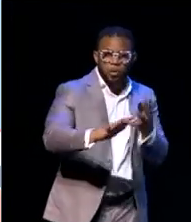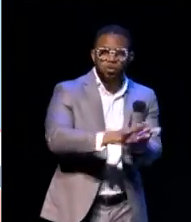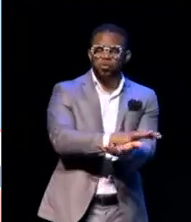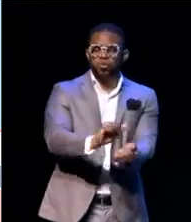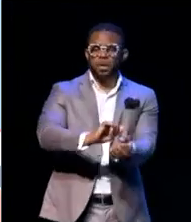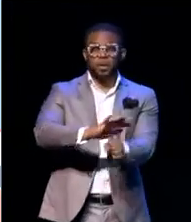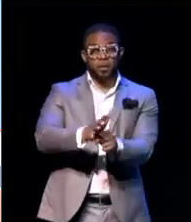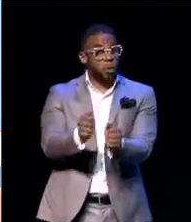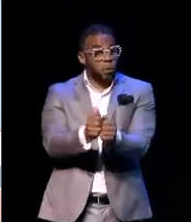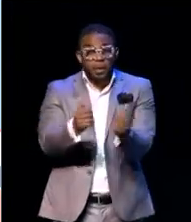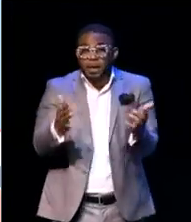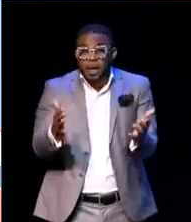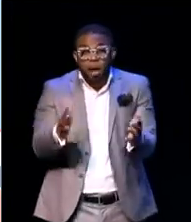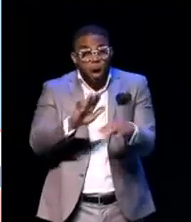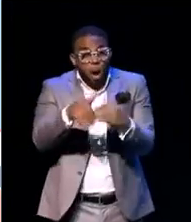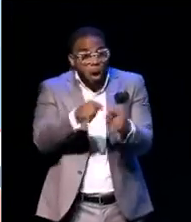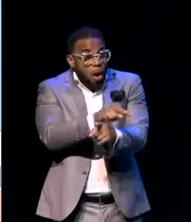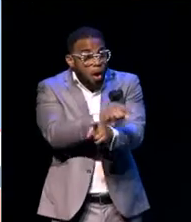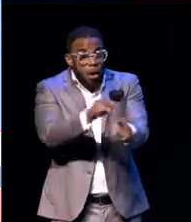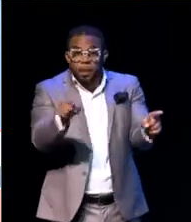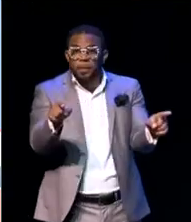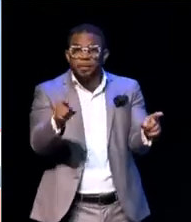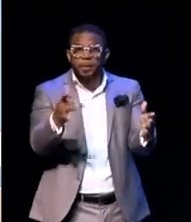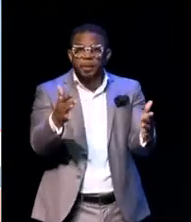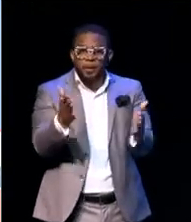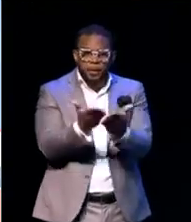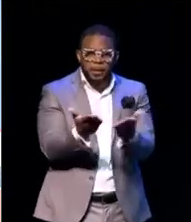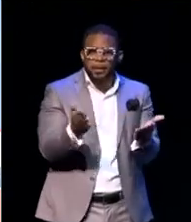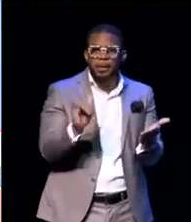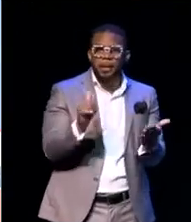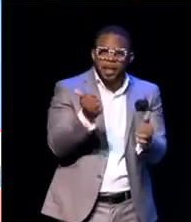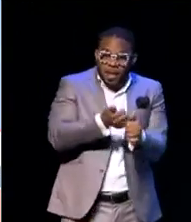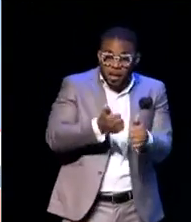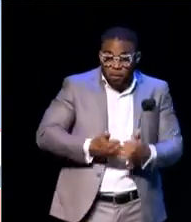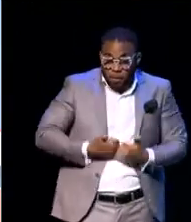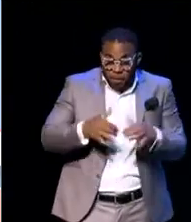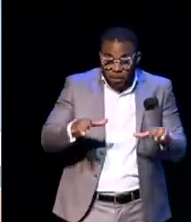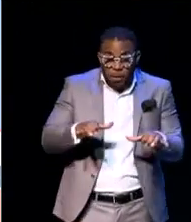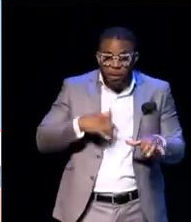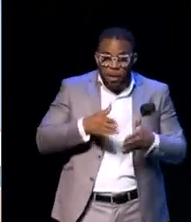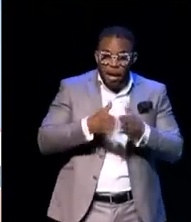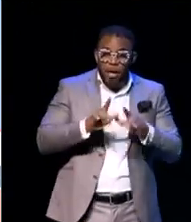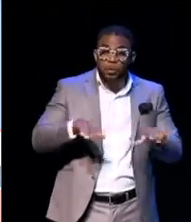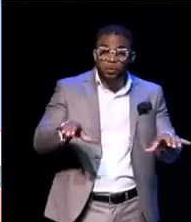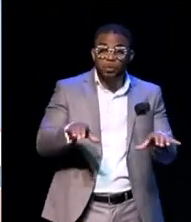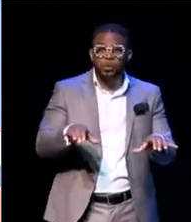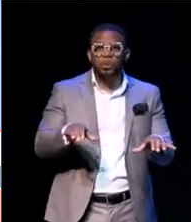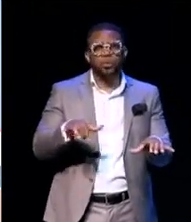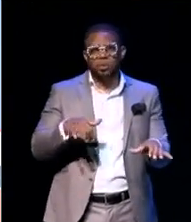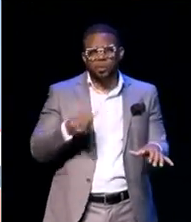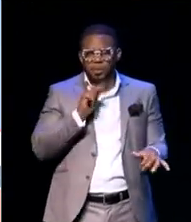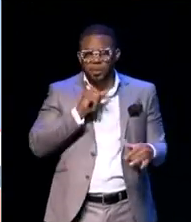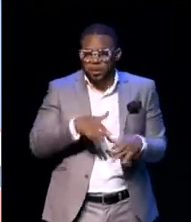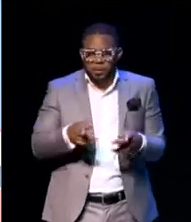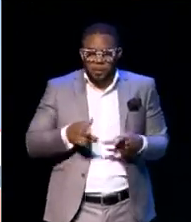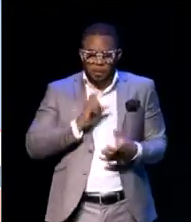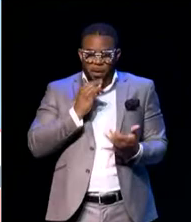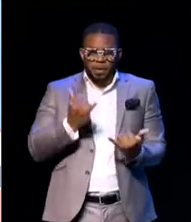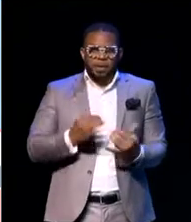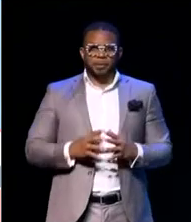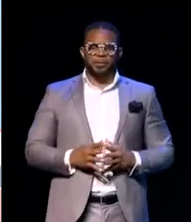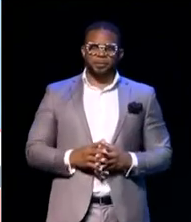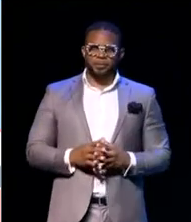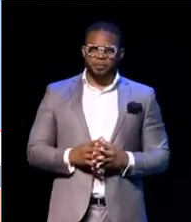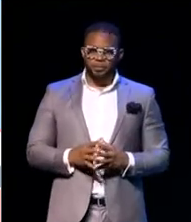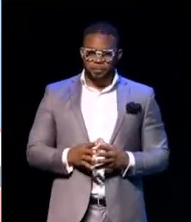the virus. Without all of the things that every resident did that we asked them to do, we wouldn't be in the position that we are